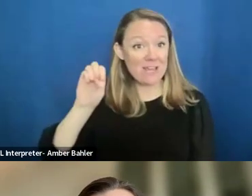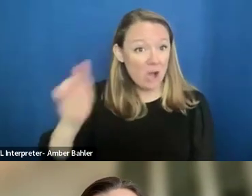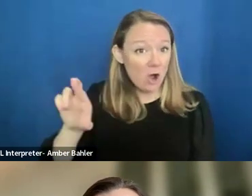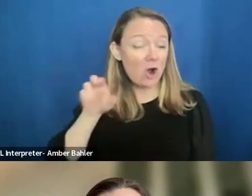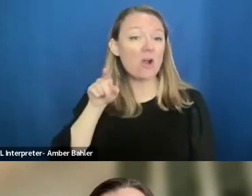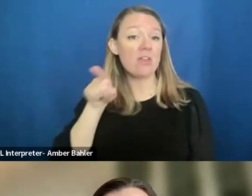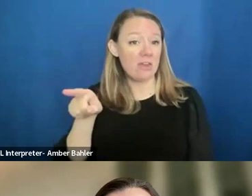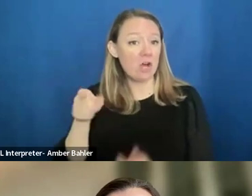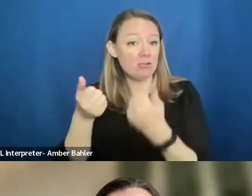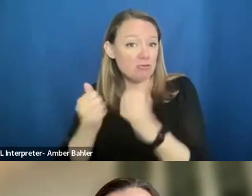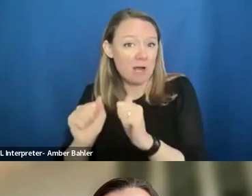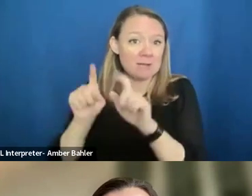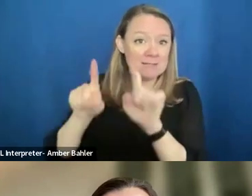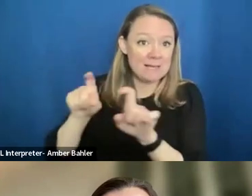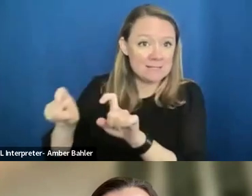learning,